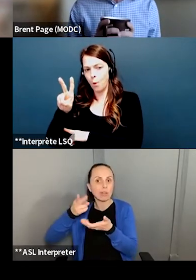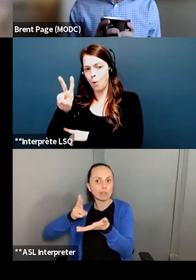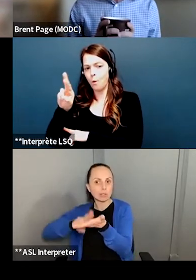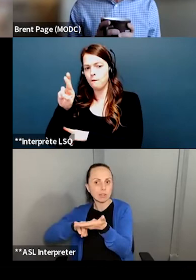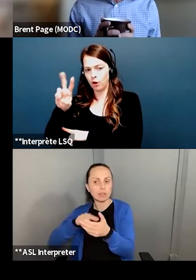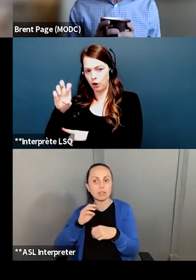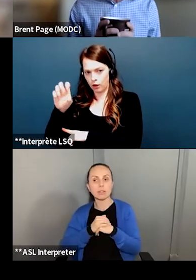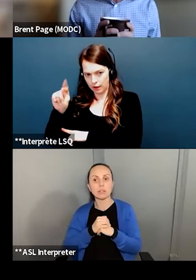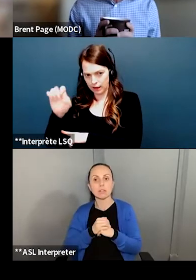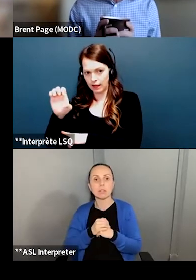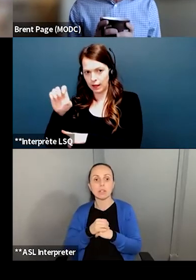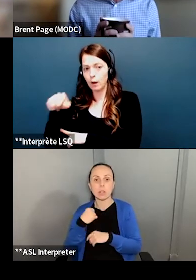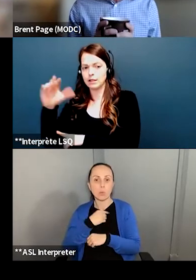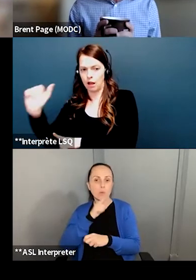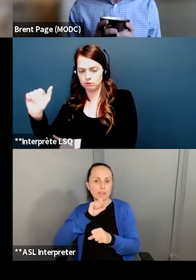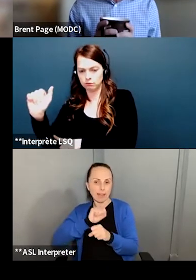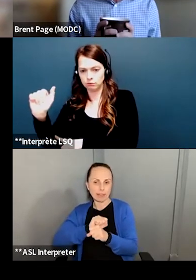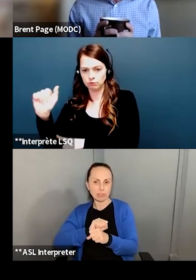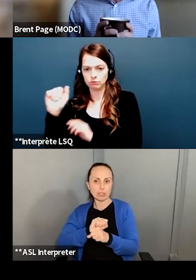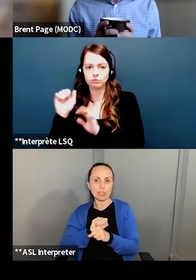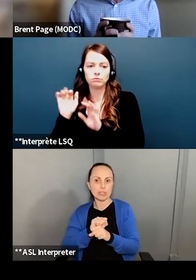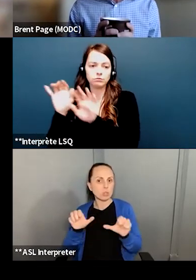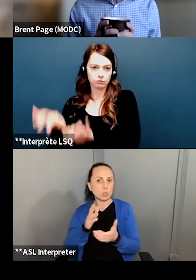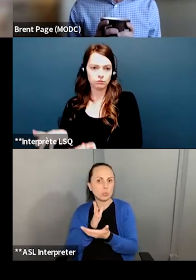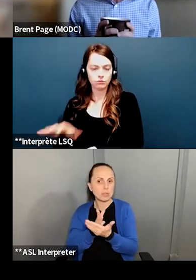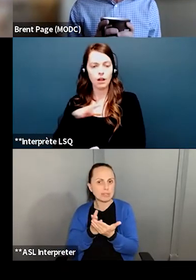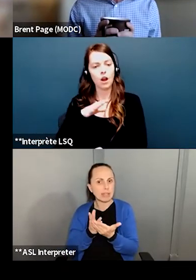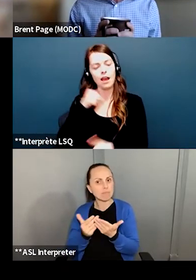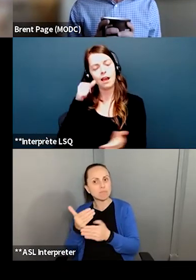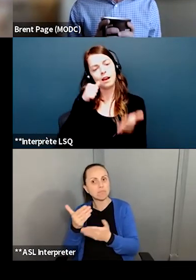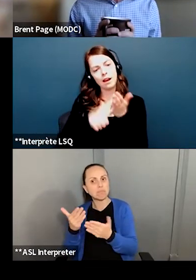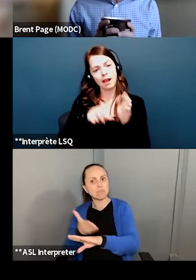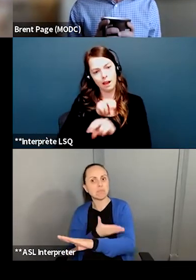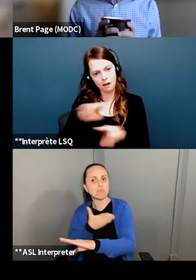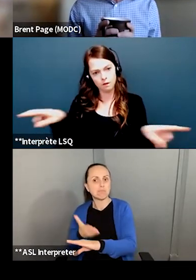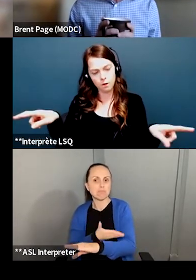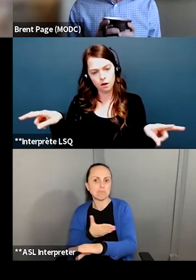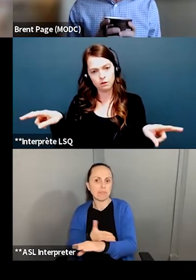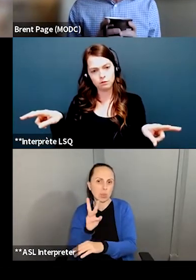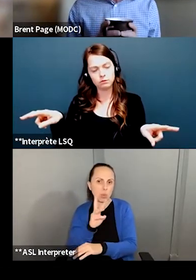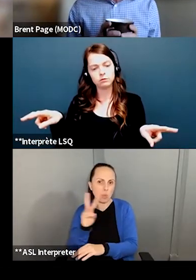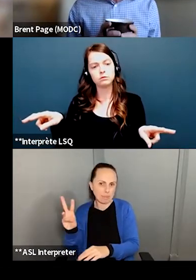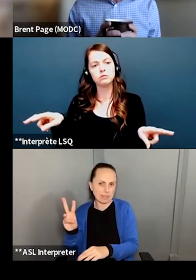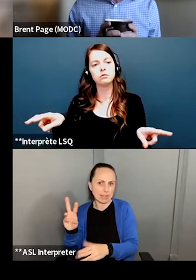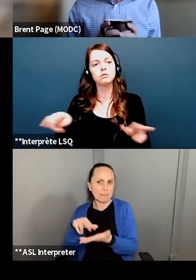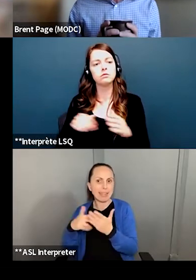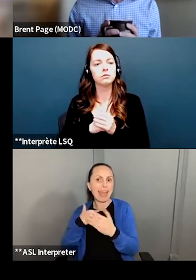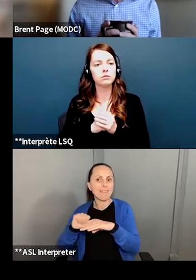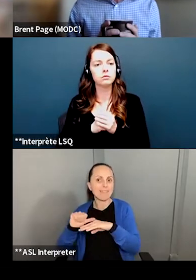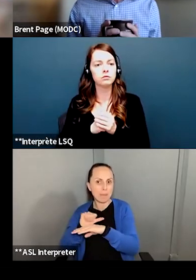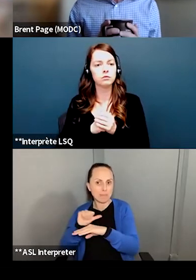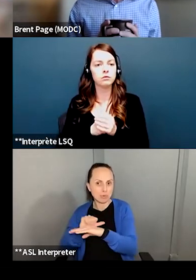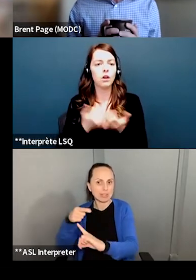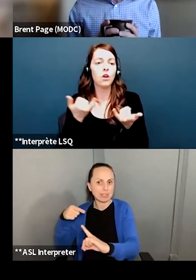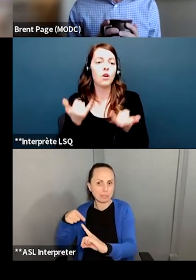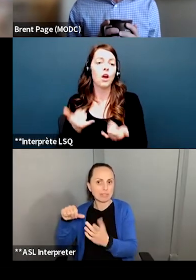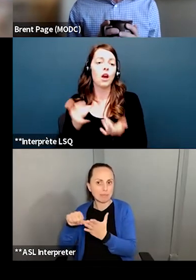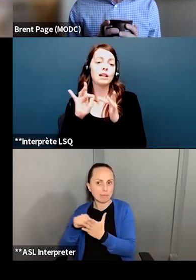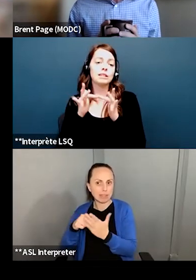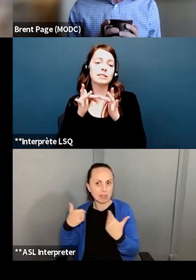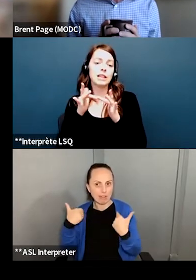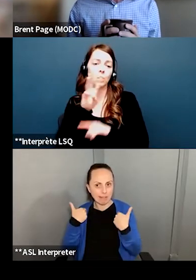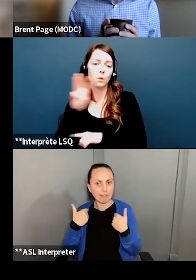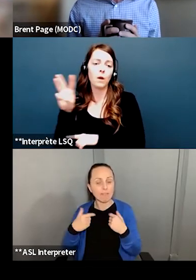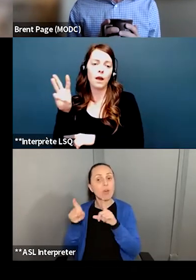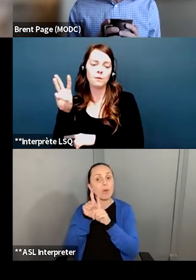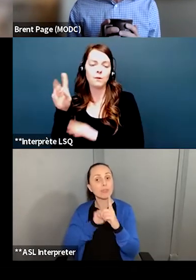for. We've actually just doing some revamping of the website, so there'll be an Alberta specific page. You can